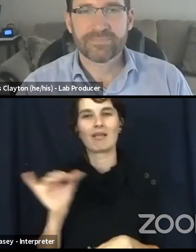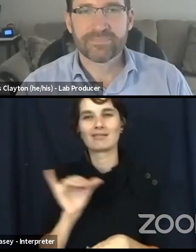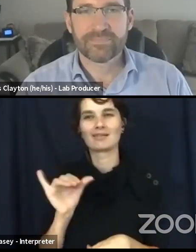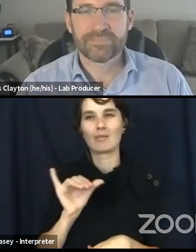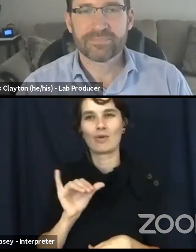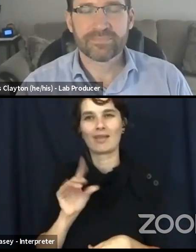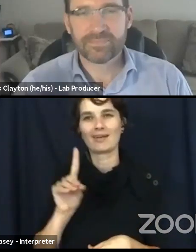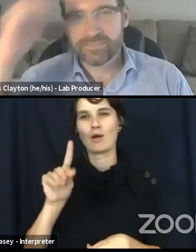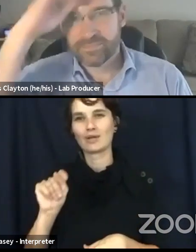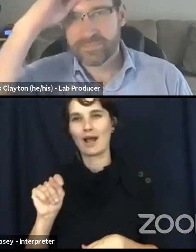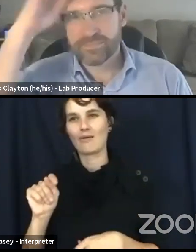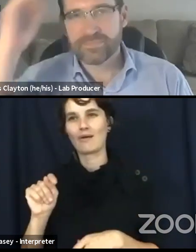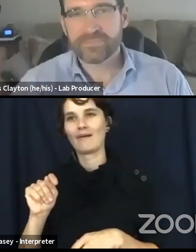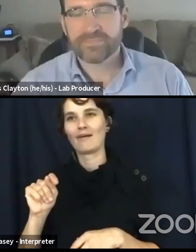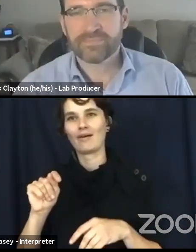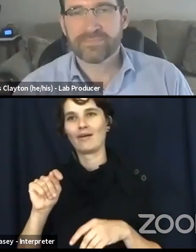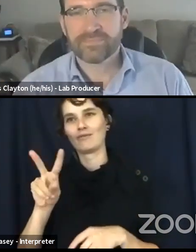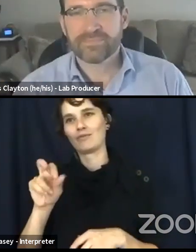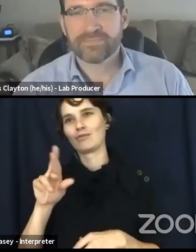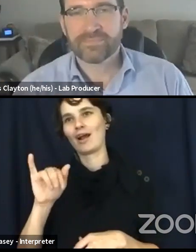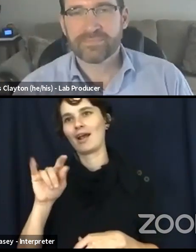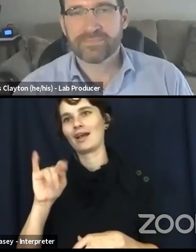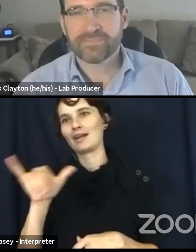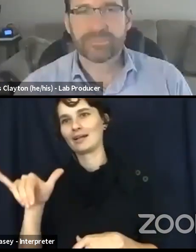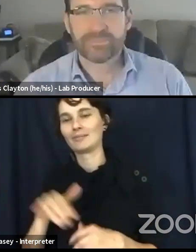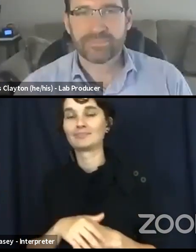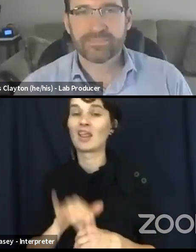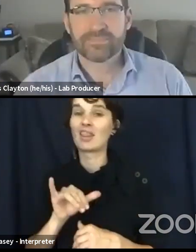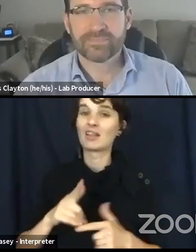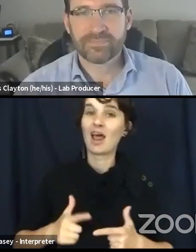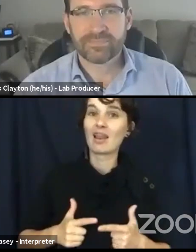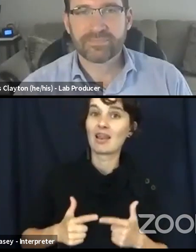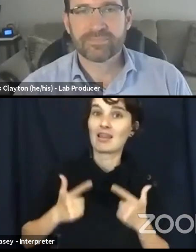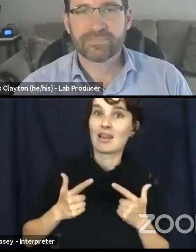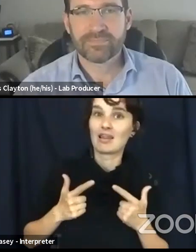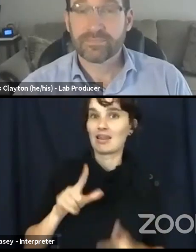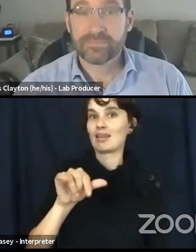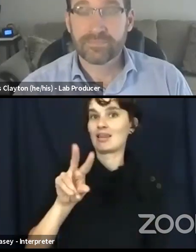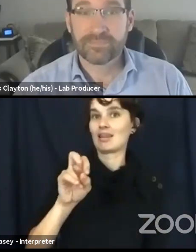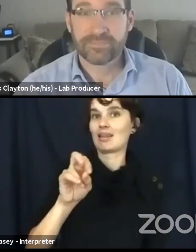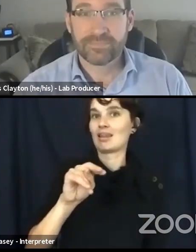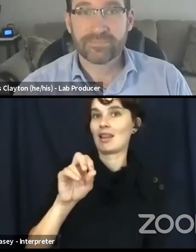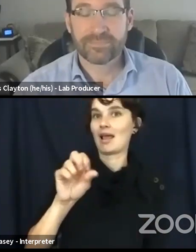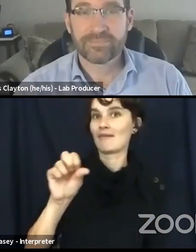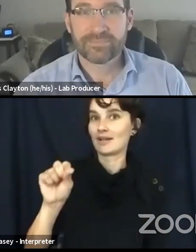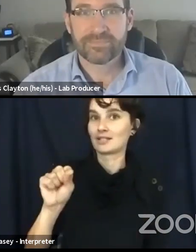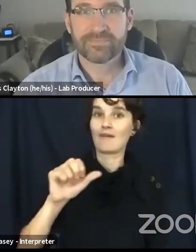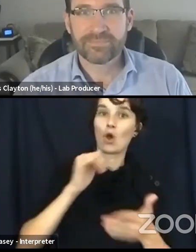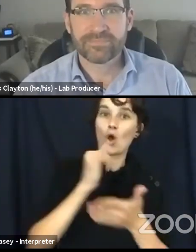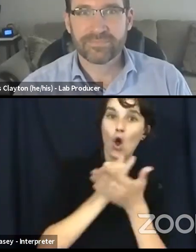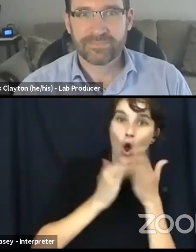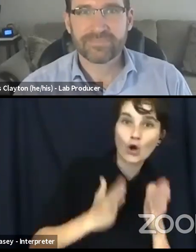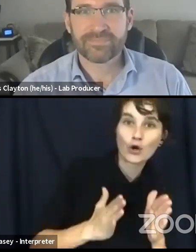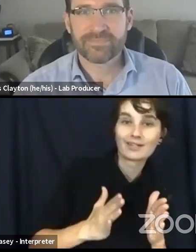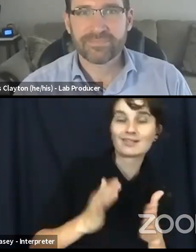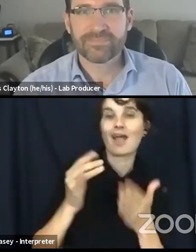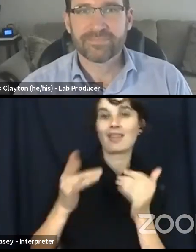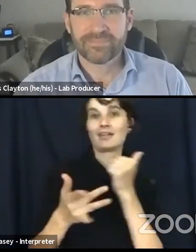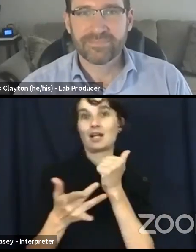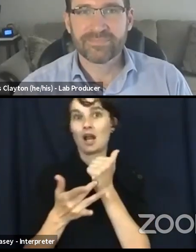the liveness of the collaboration between the artist and the technologist, or the technologist as the artist, or the artist as the technologist,